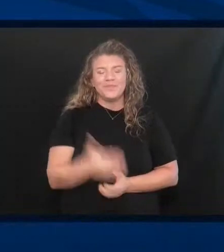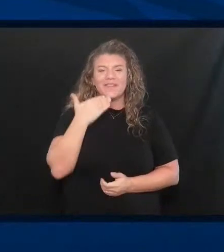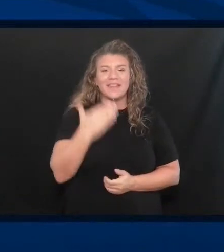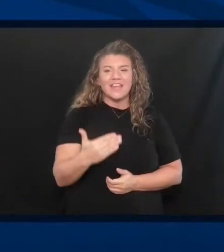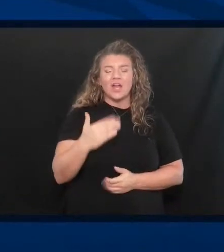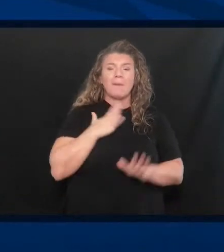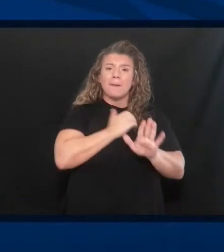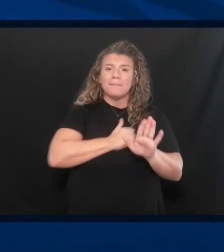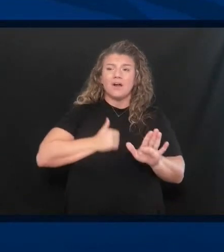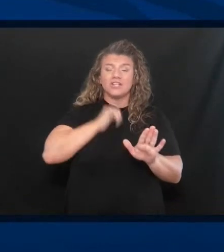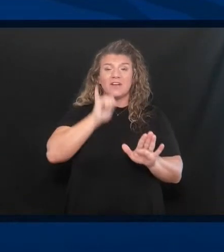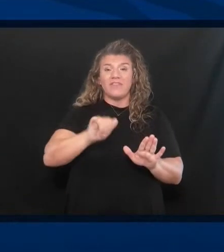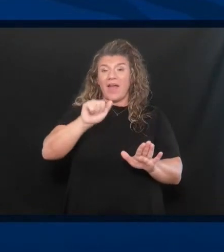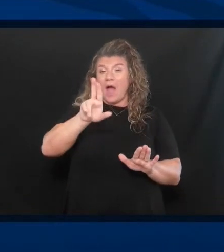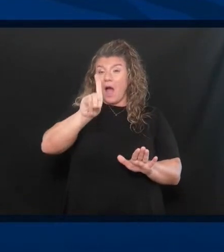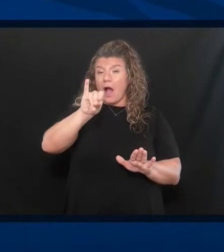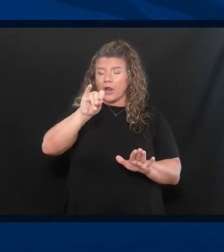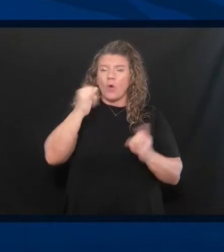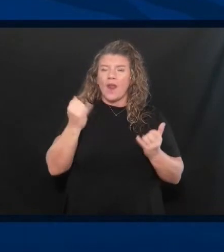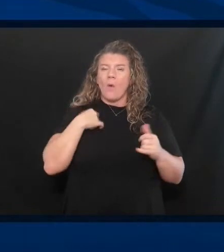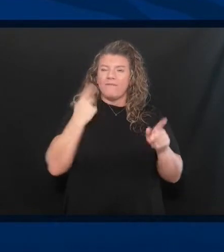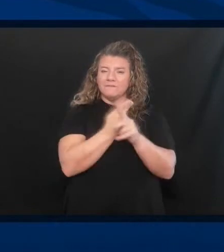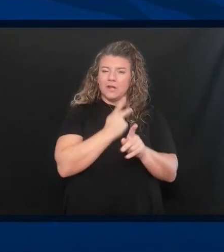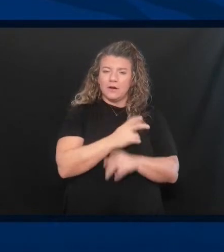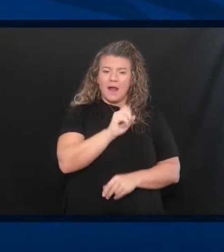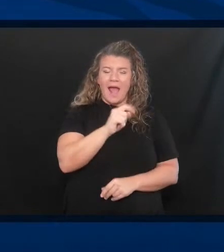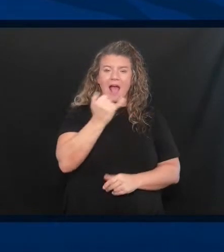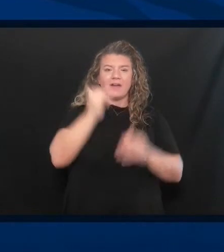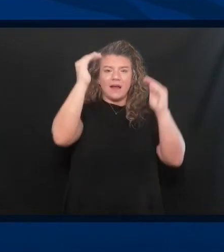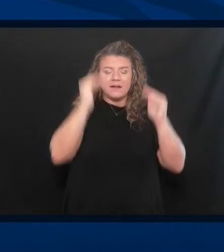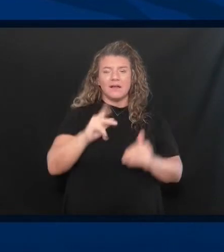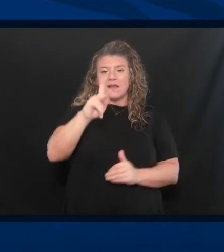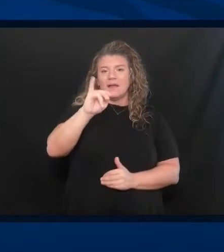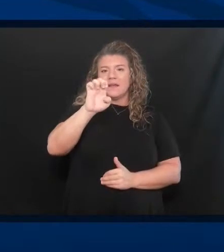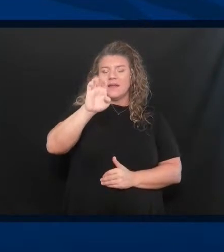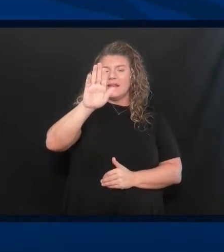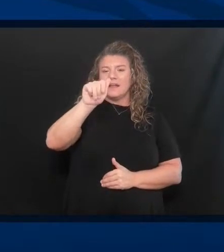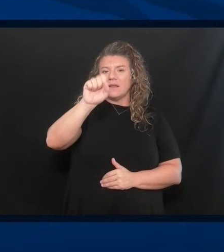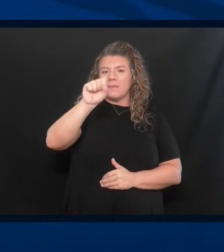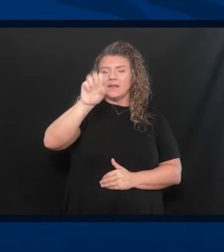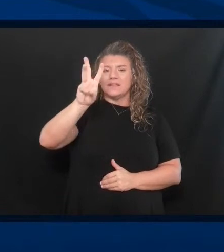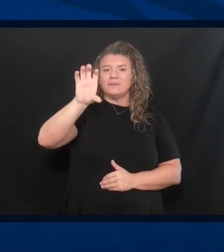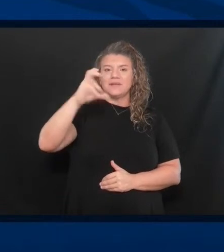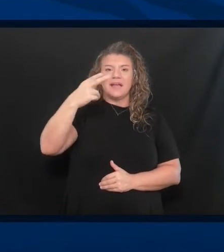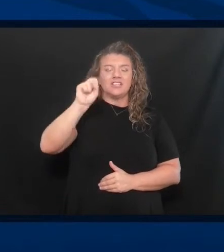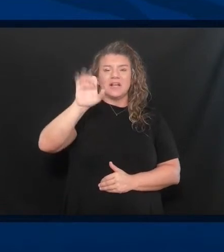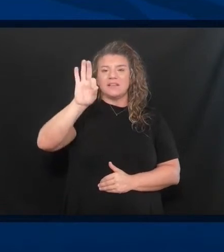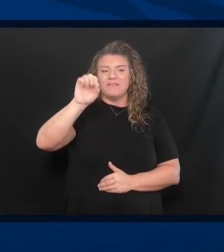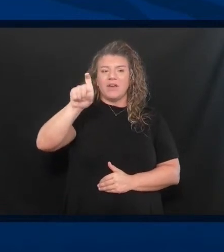we apologize for that audio issue. I think we've got it cleared up now. We'll go now to Kenny Bass with WCHS and Fox 11.